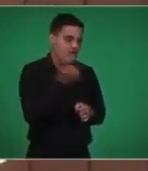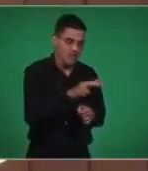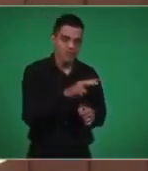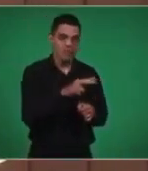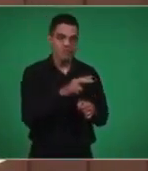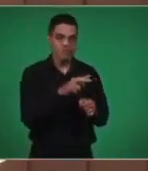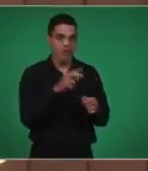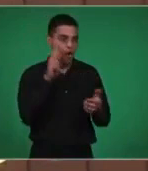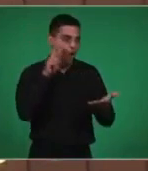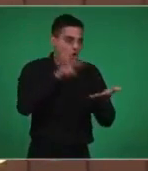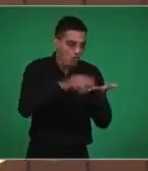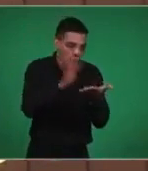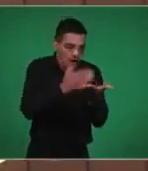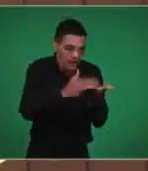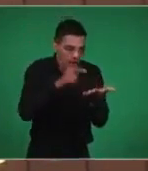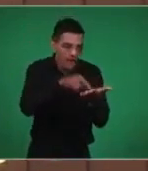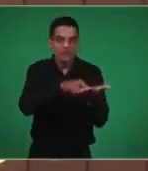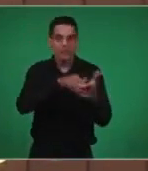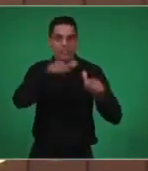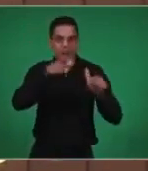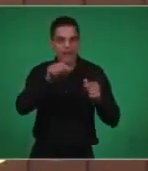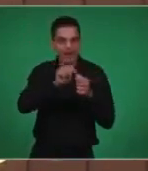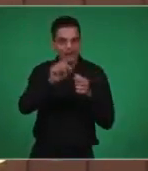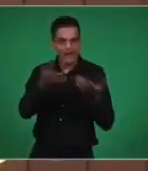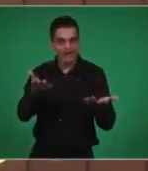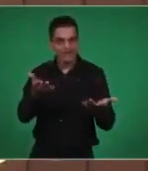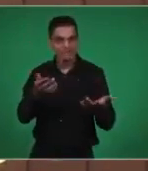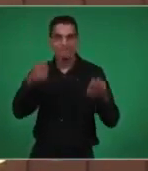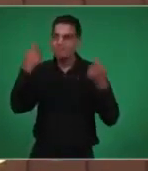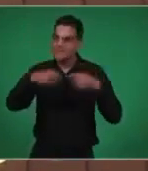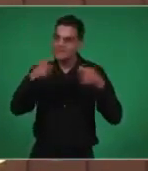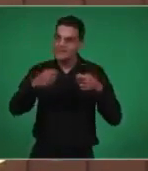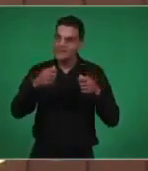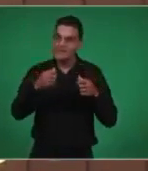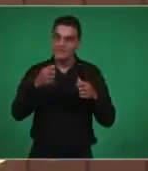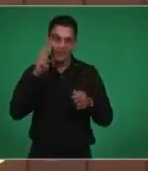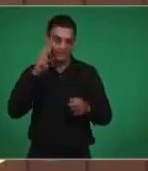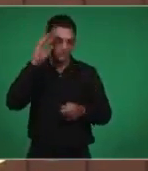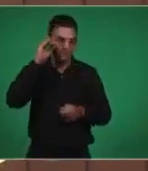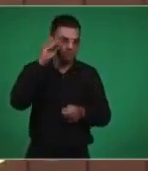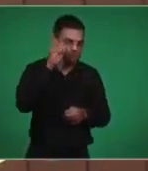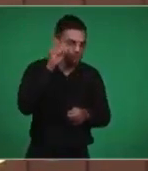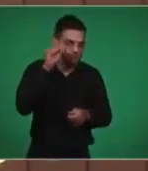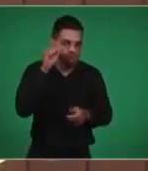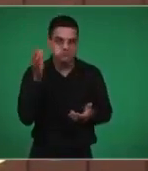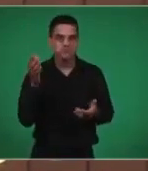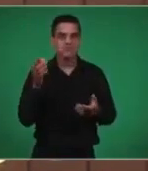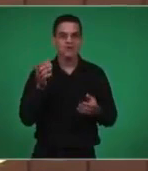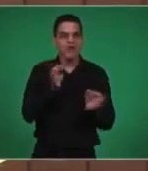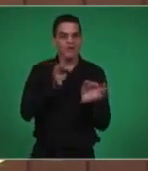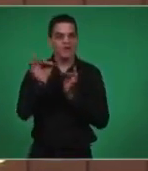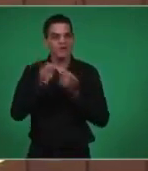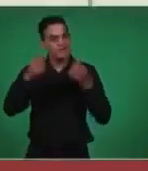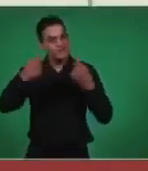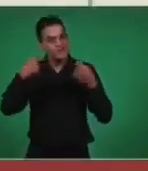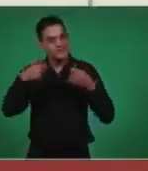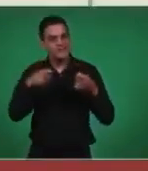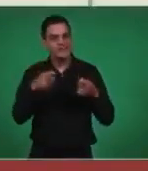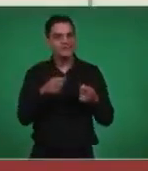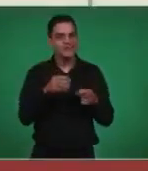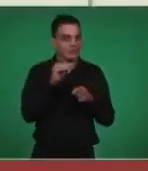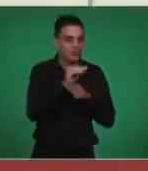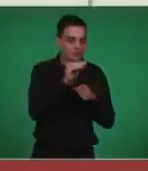down? Did you check if they follow their routine? This type of organization depends of a great